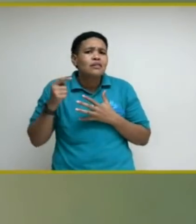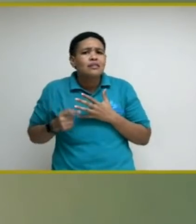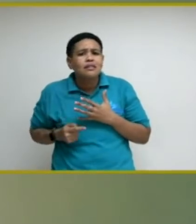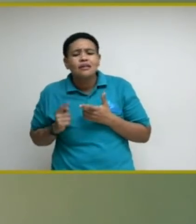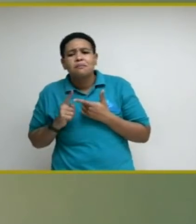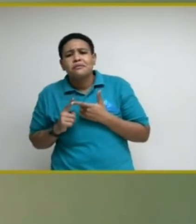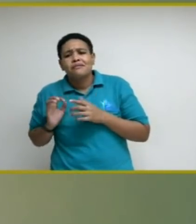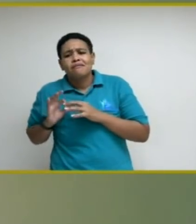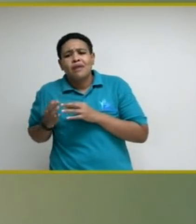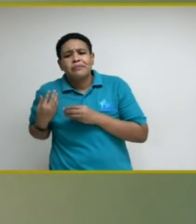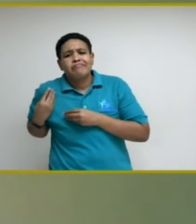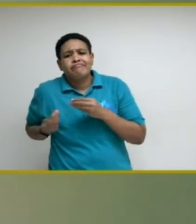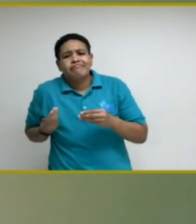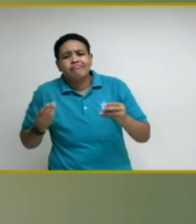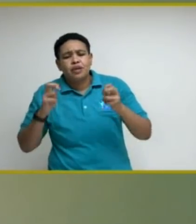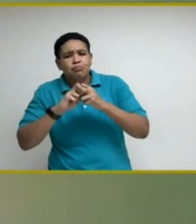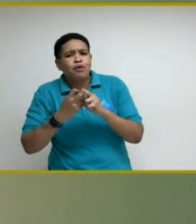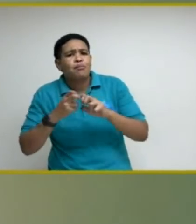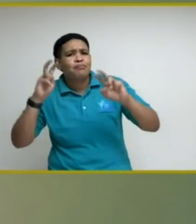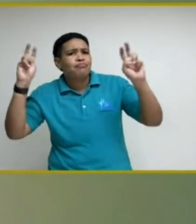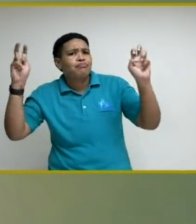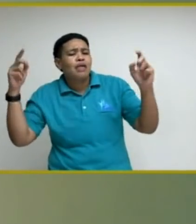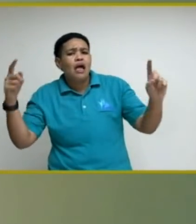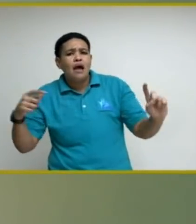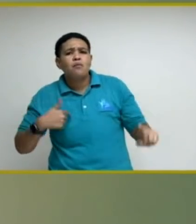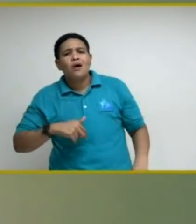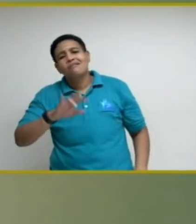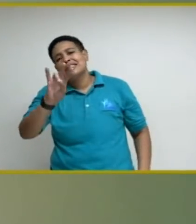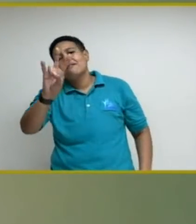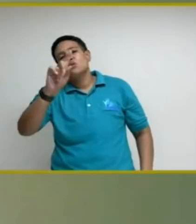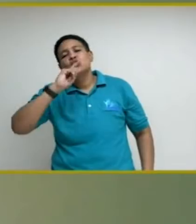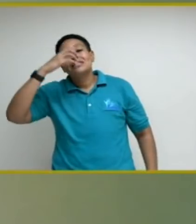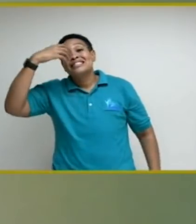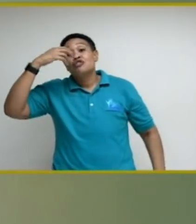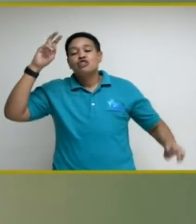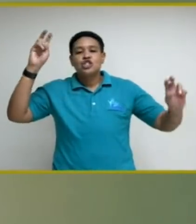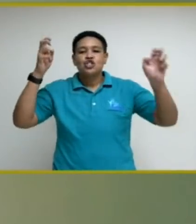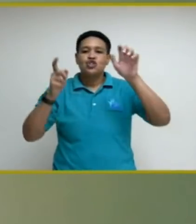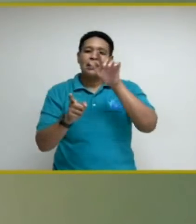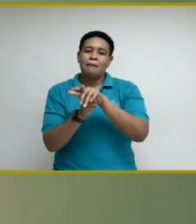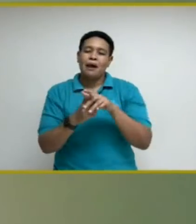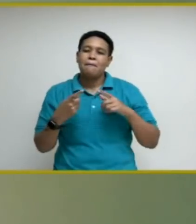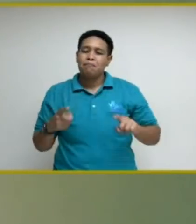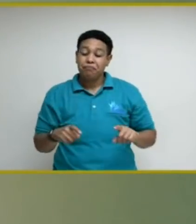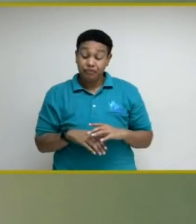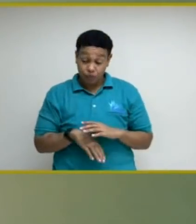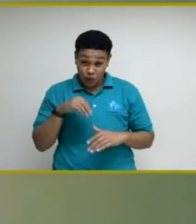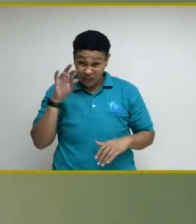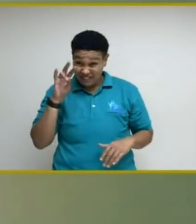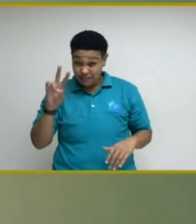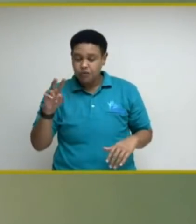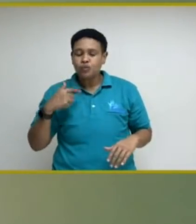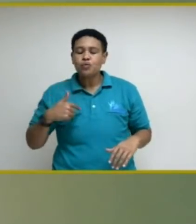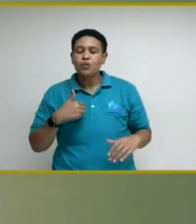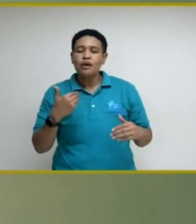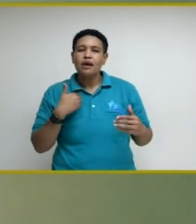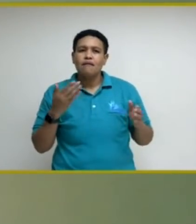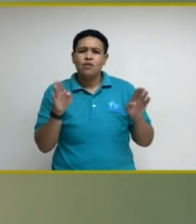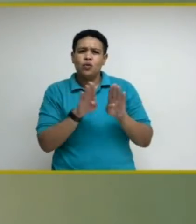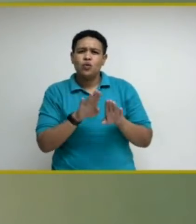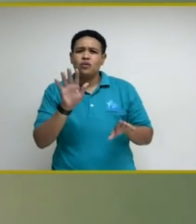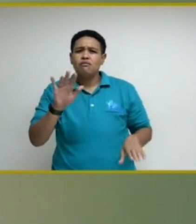have 72 of such serious cases. Of those, we have closed